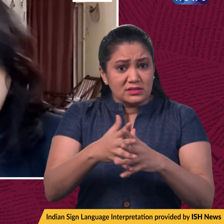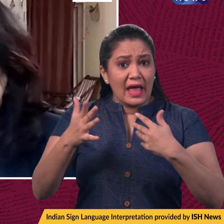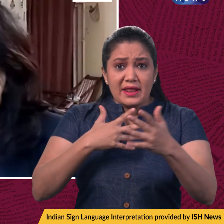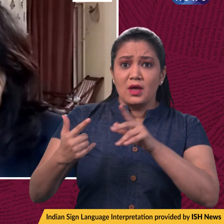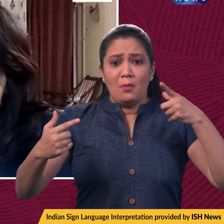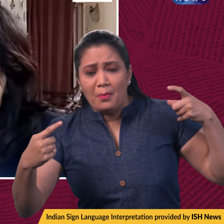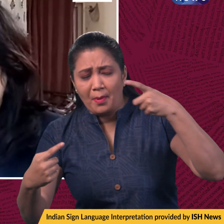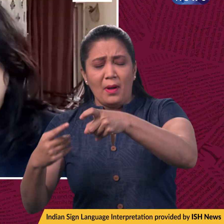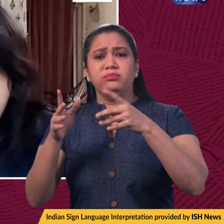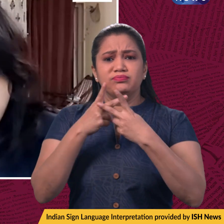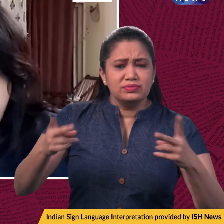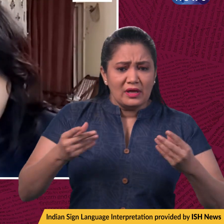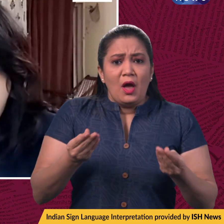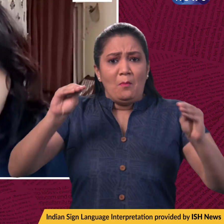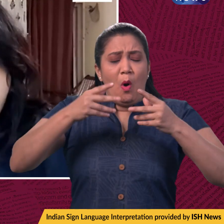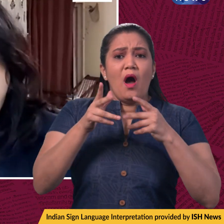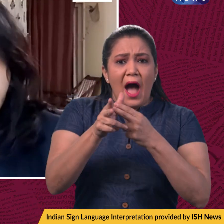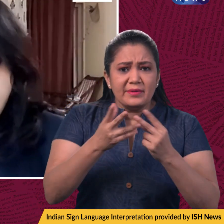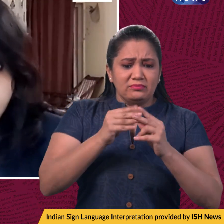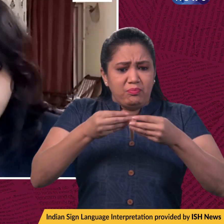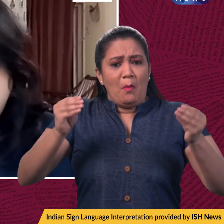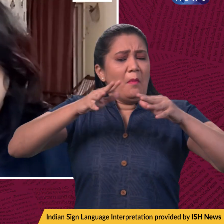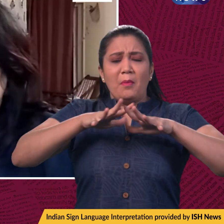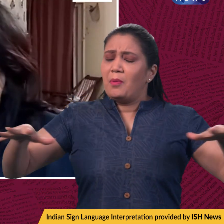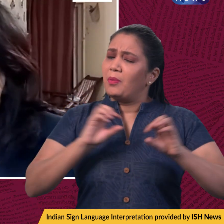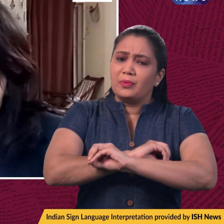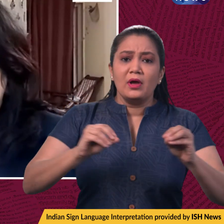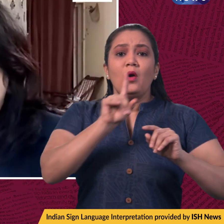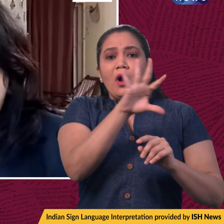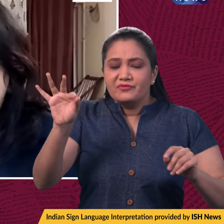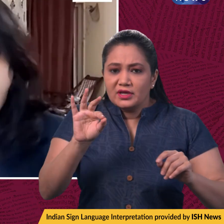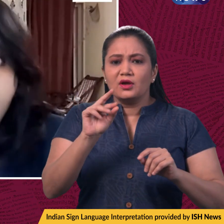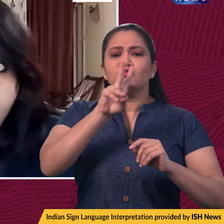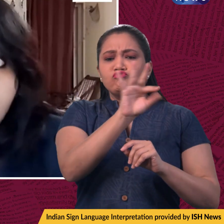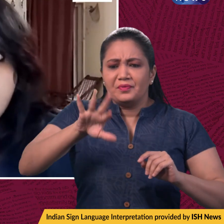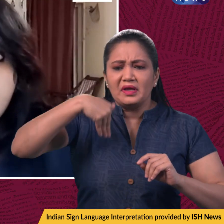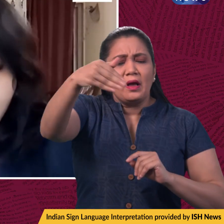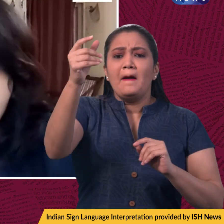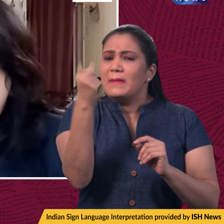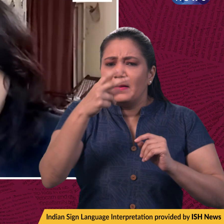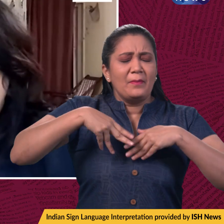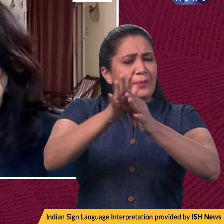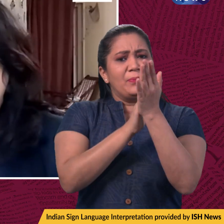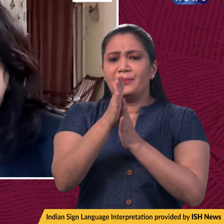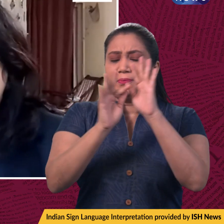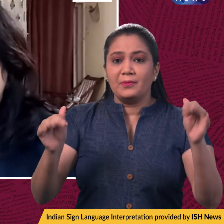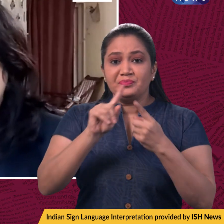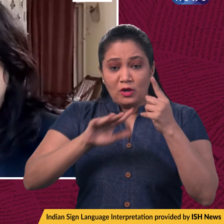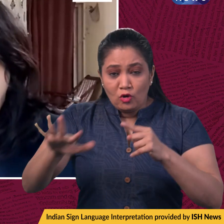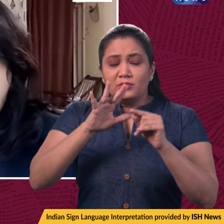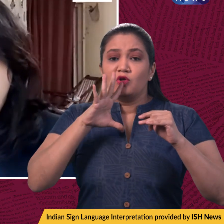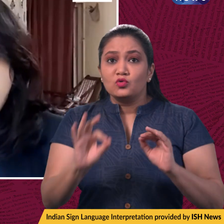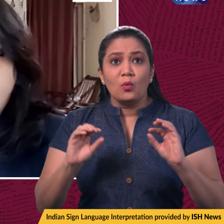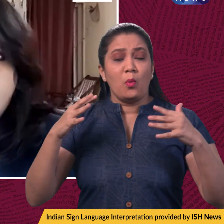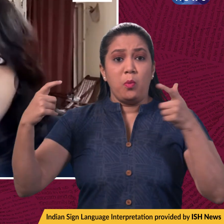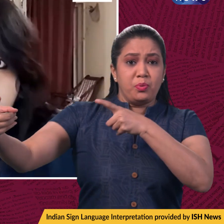this Wednesday. There will be no escalation in the coming week either, or in a week after that, or in the coming month. Wars in